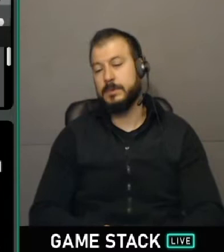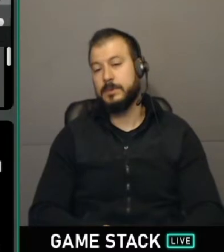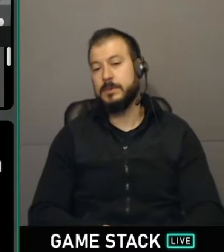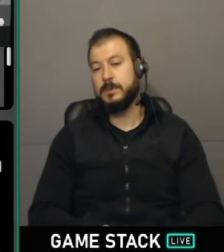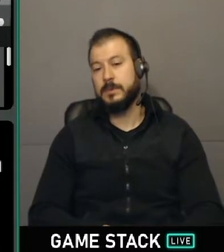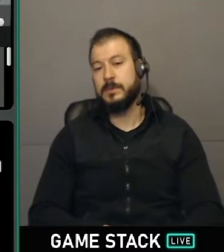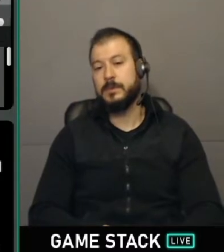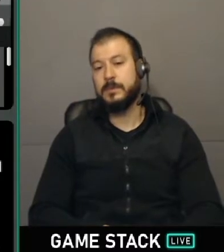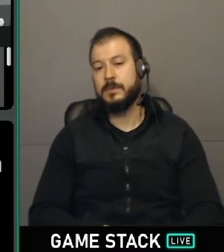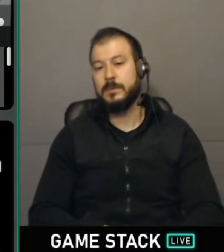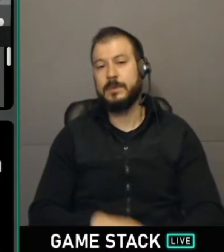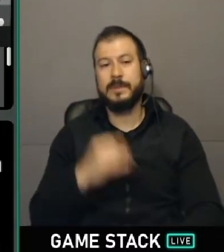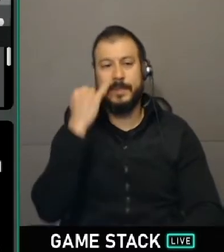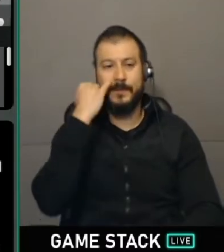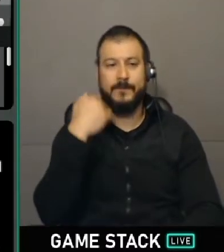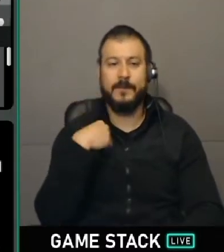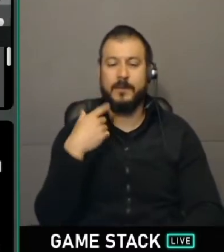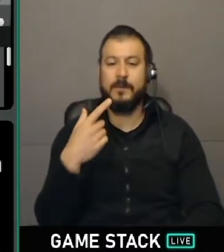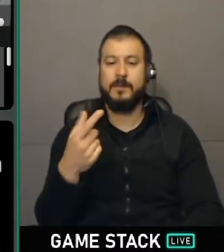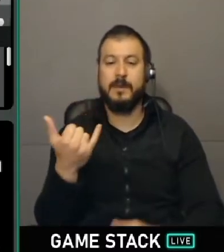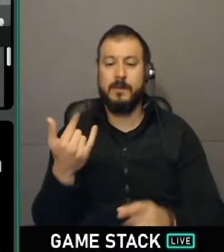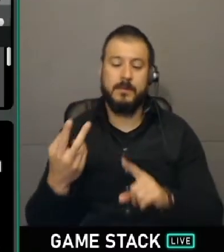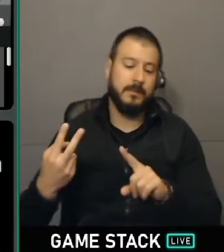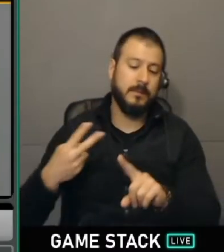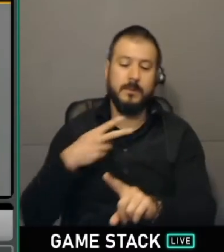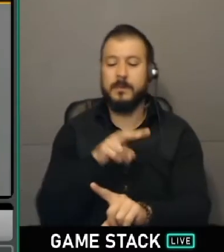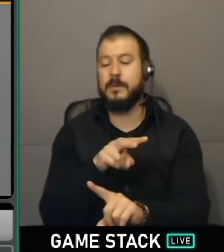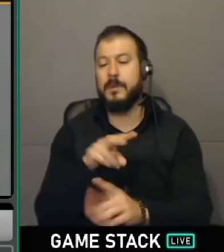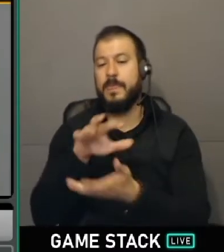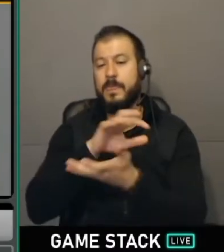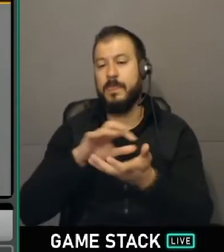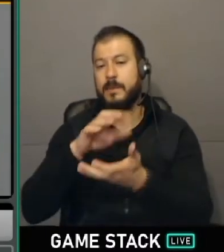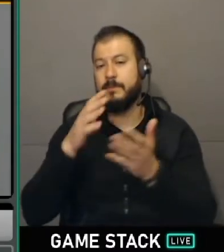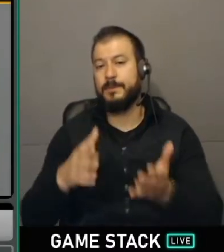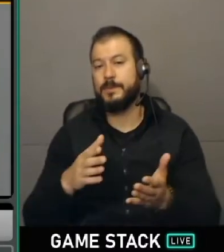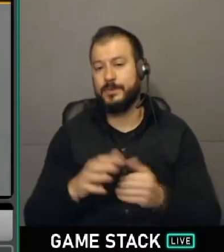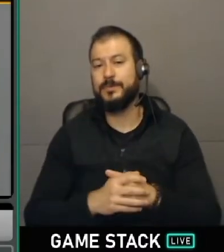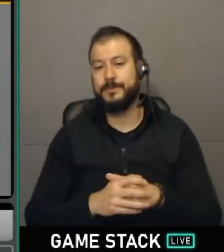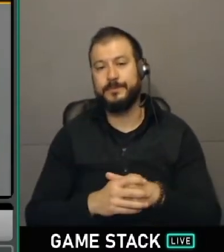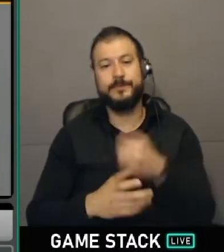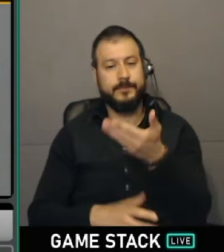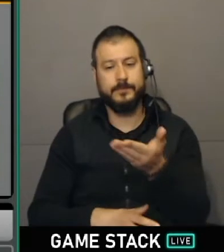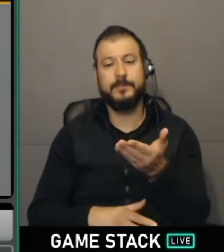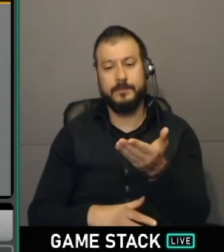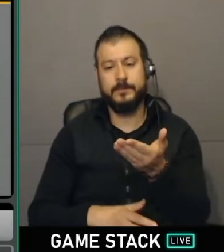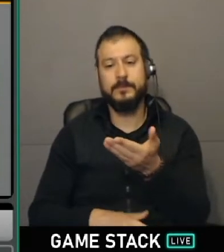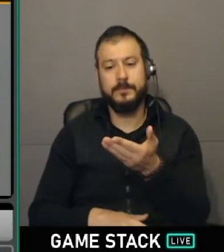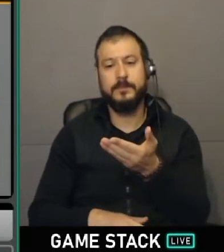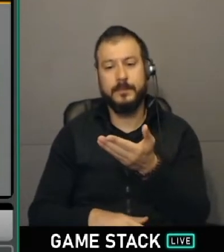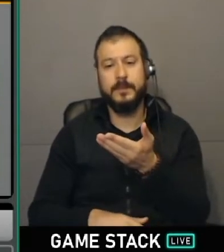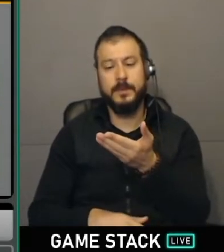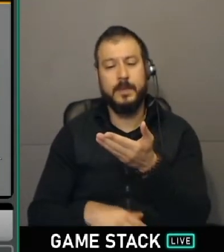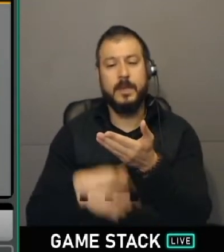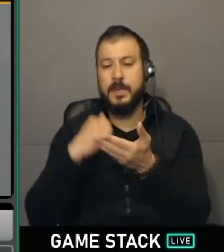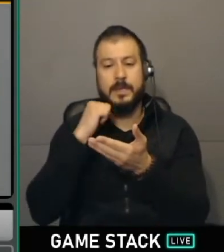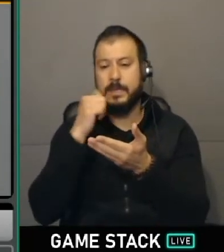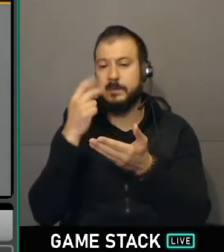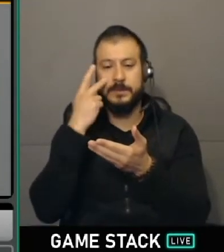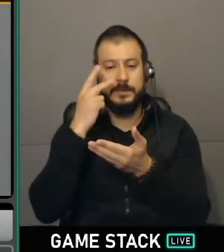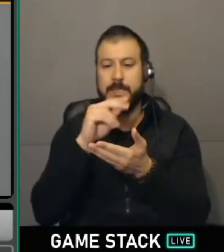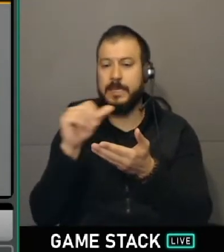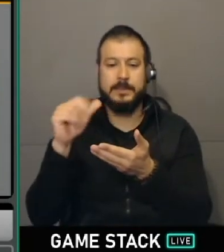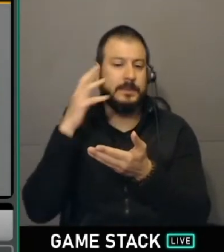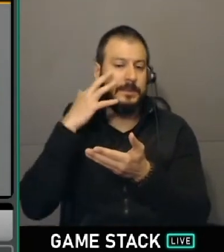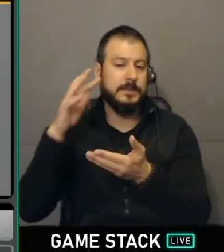But if I go now to the mixer, you'll see I'm not getting any sound out of our